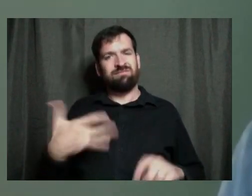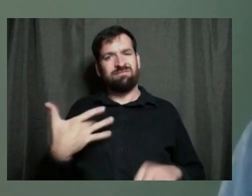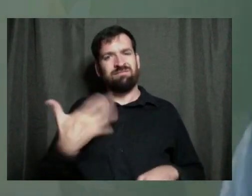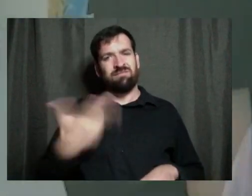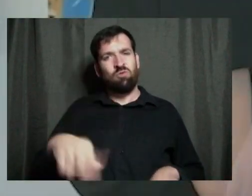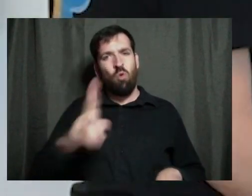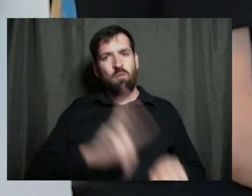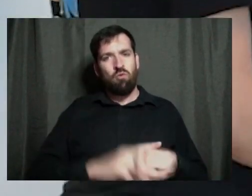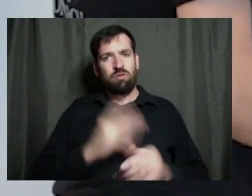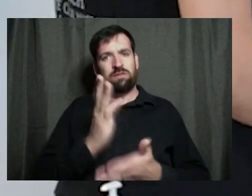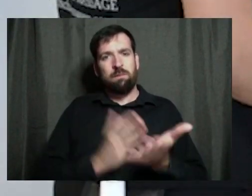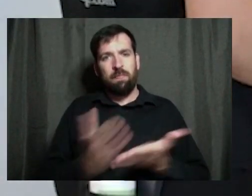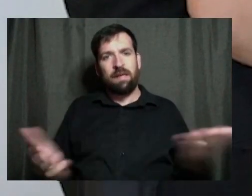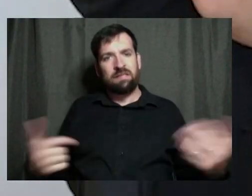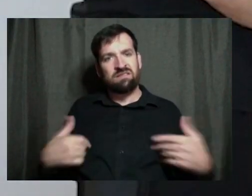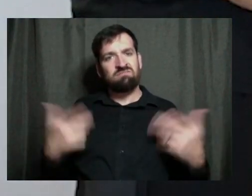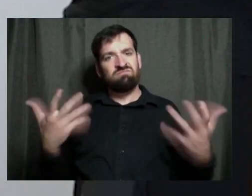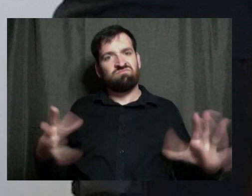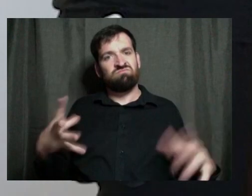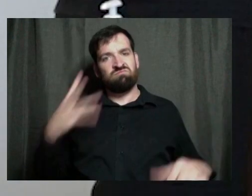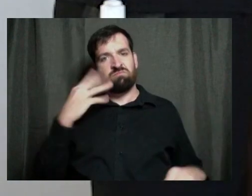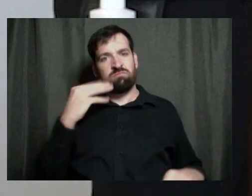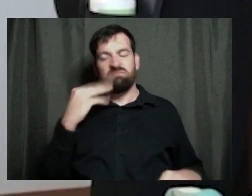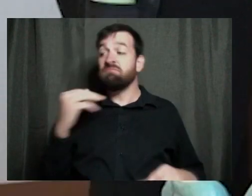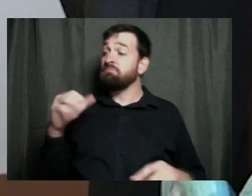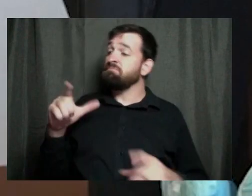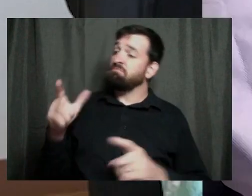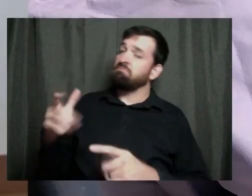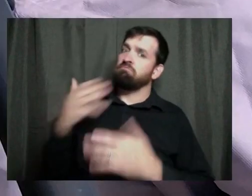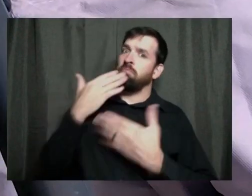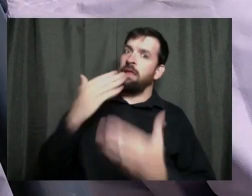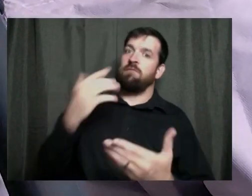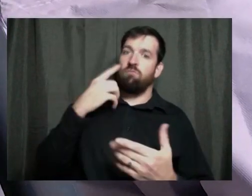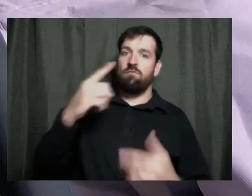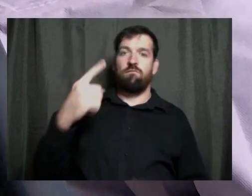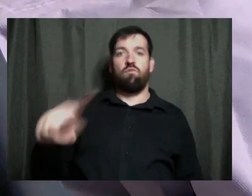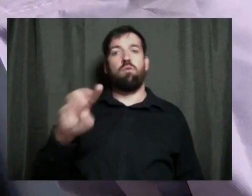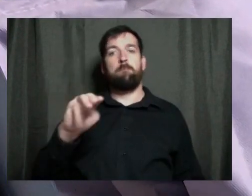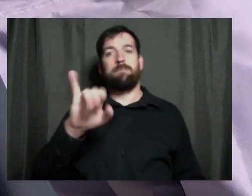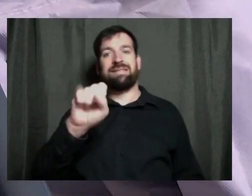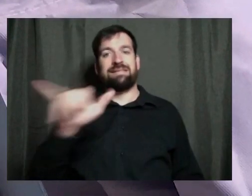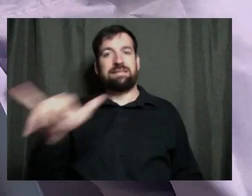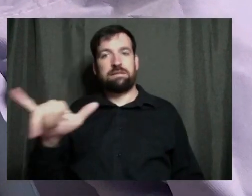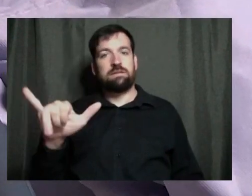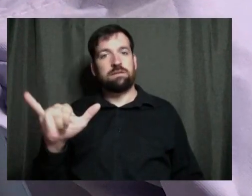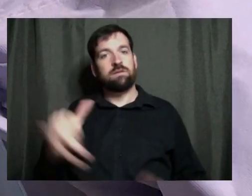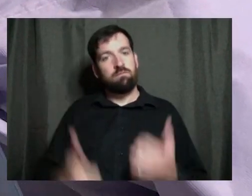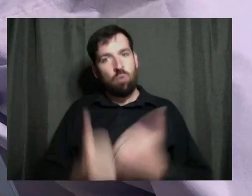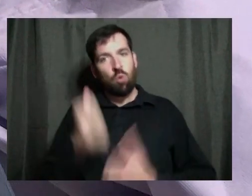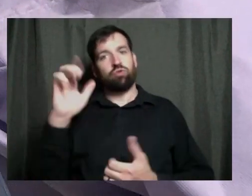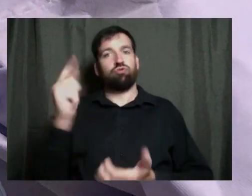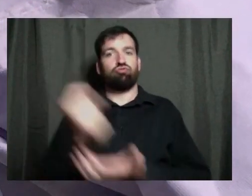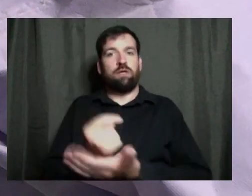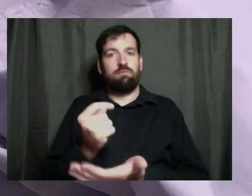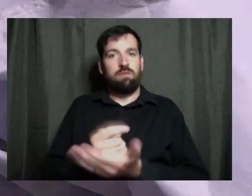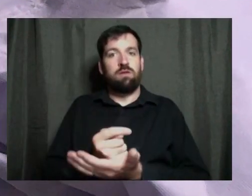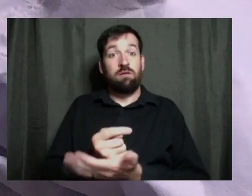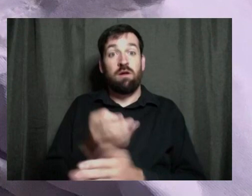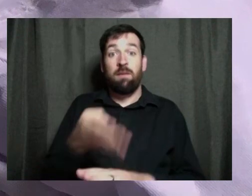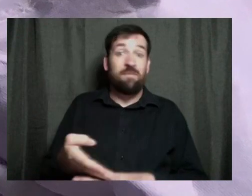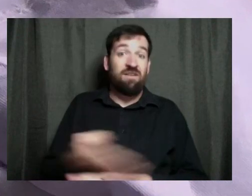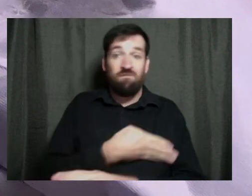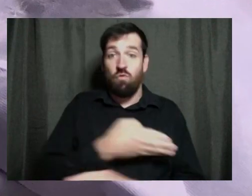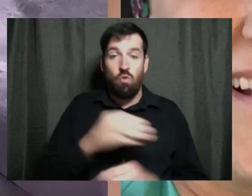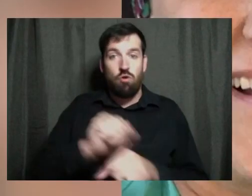did experience. Lori is thankful for Missys and that she was able to get through most of her treatments before the height of the